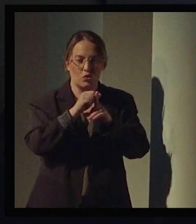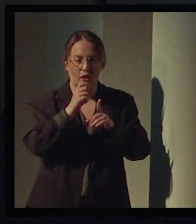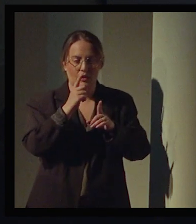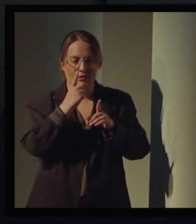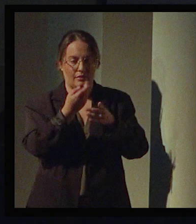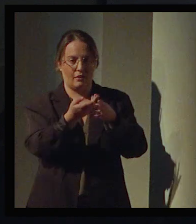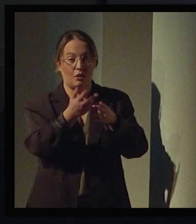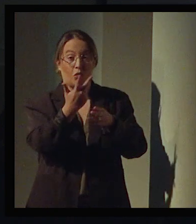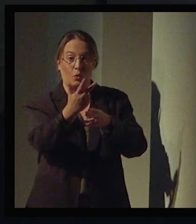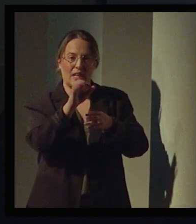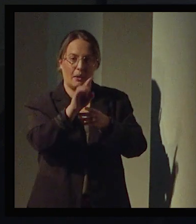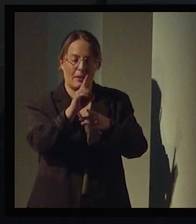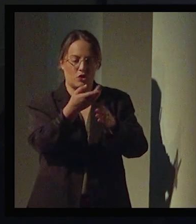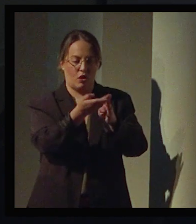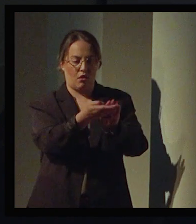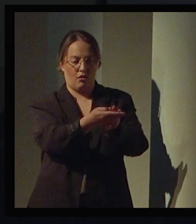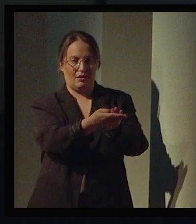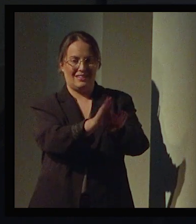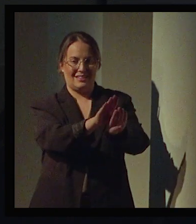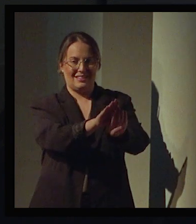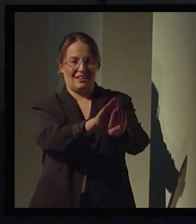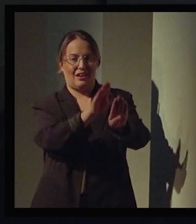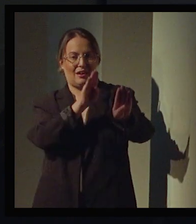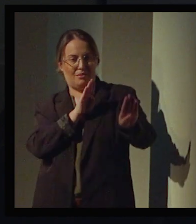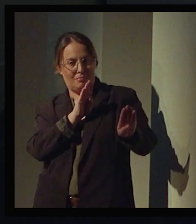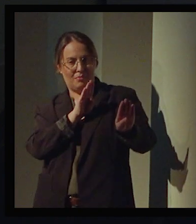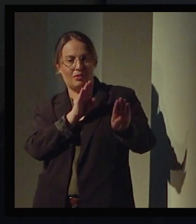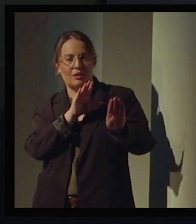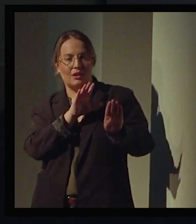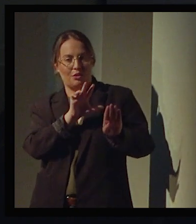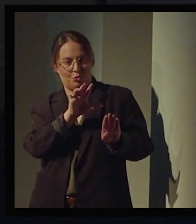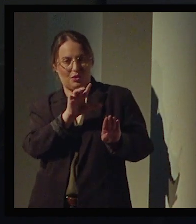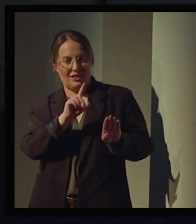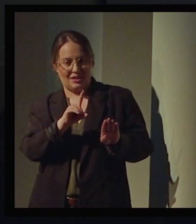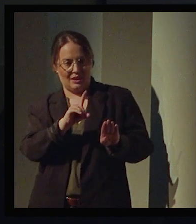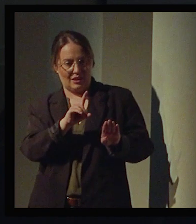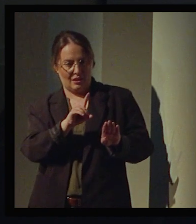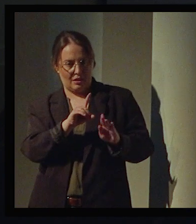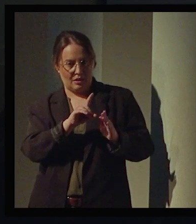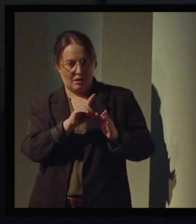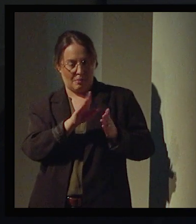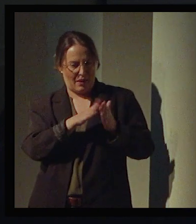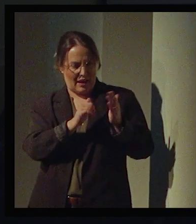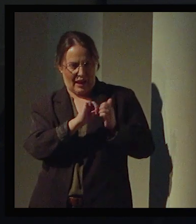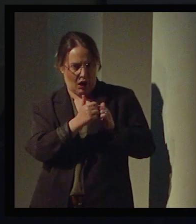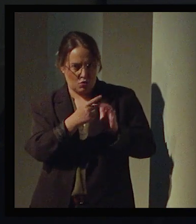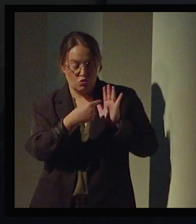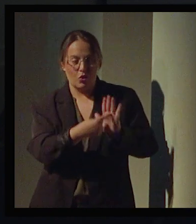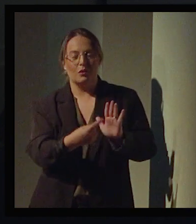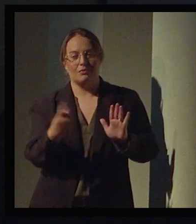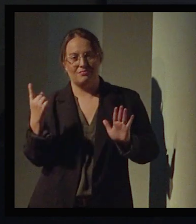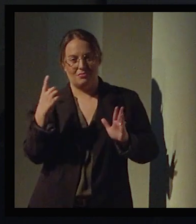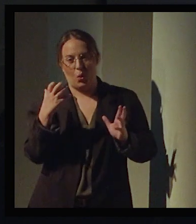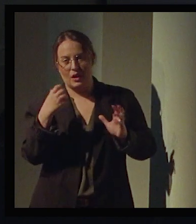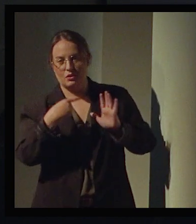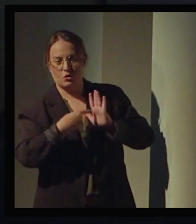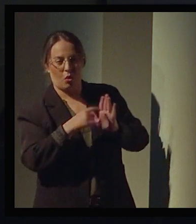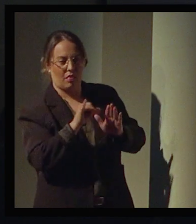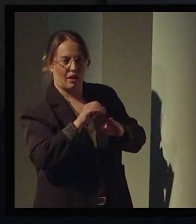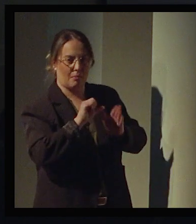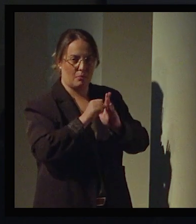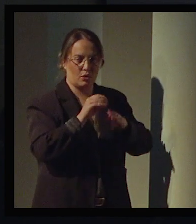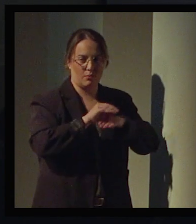and three-dimensionality in a painting. So rather than continuing to be complicit in the visual illusion that had